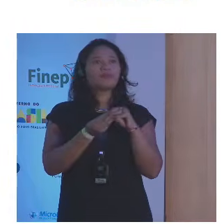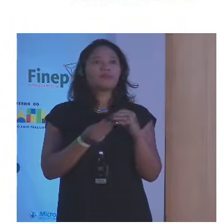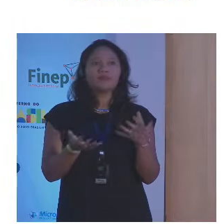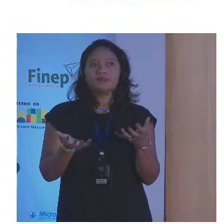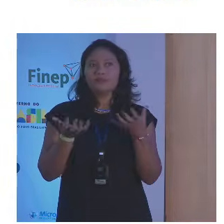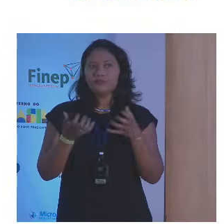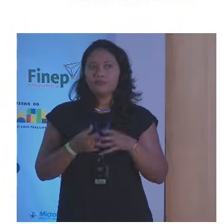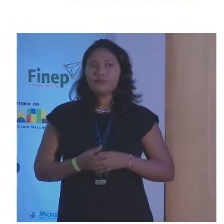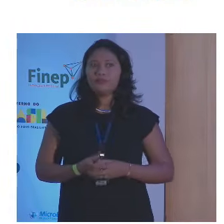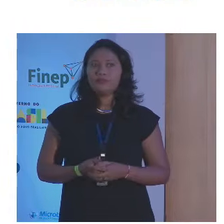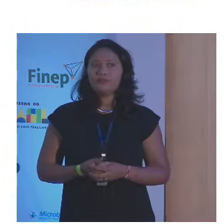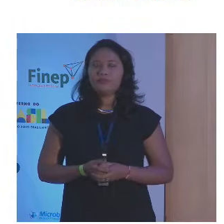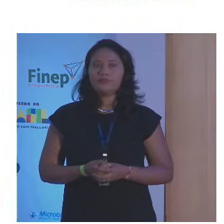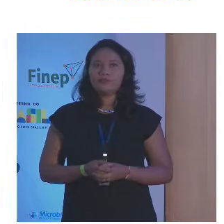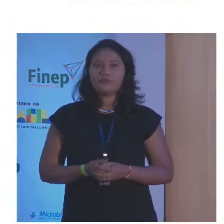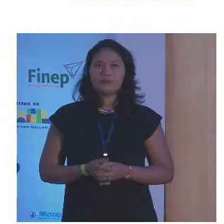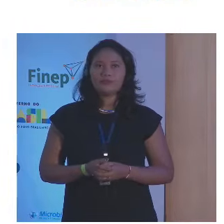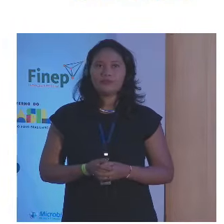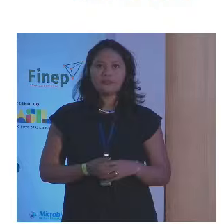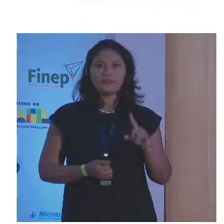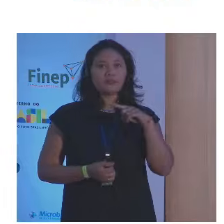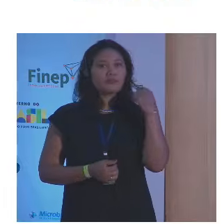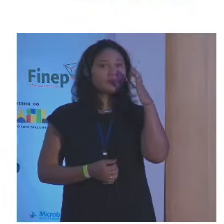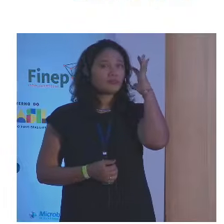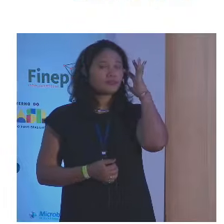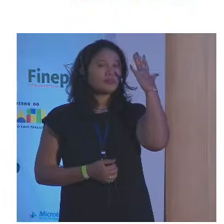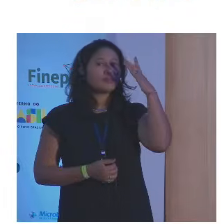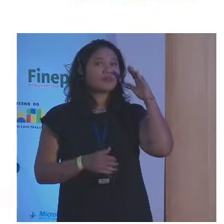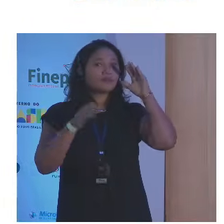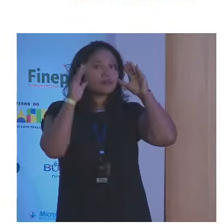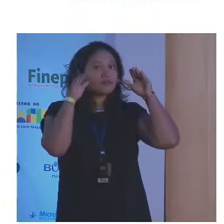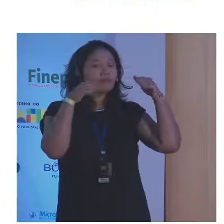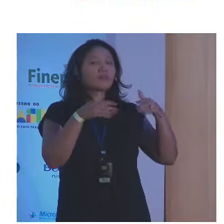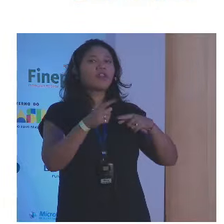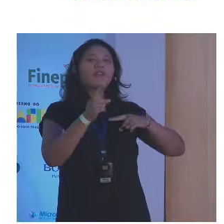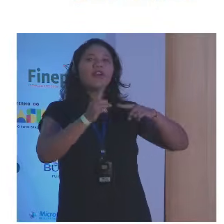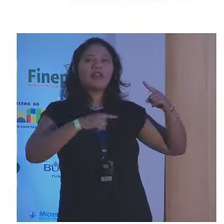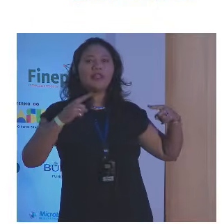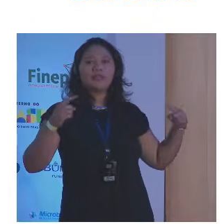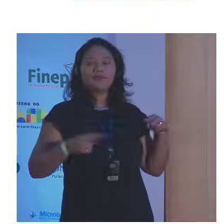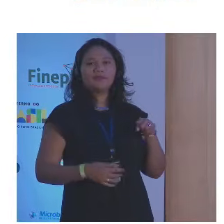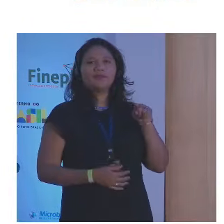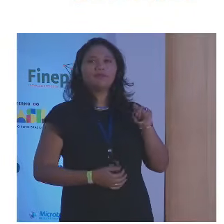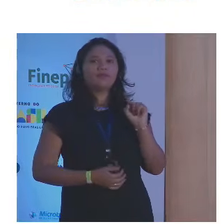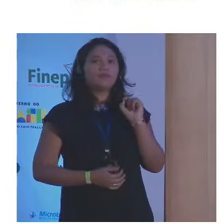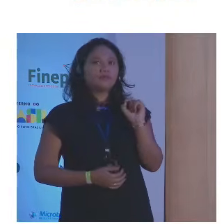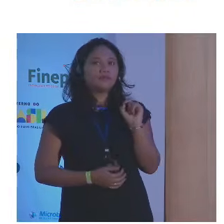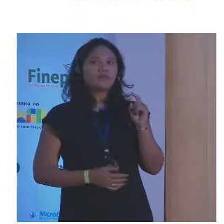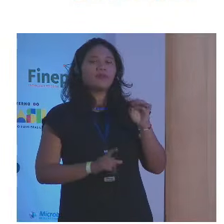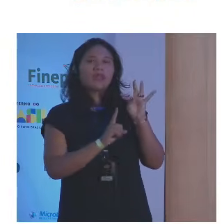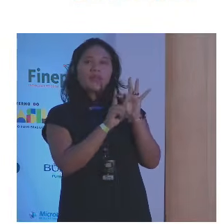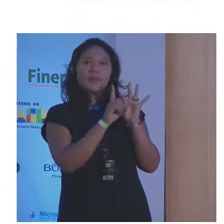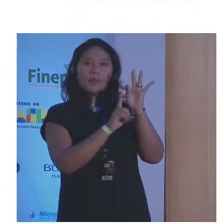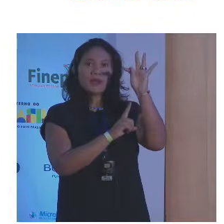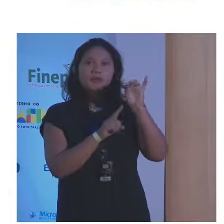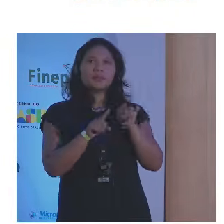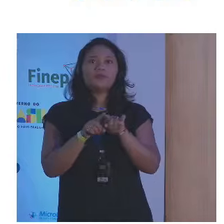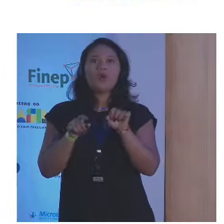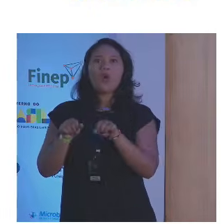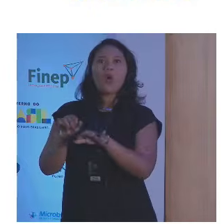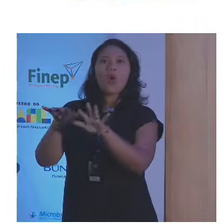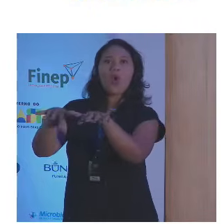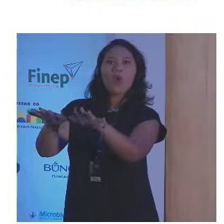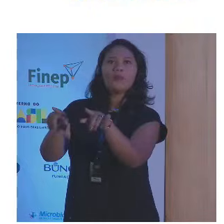and strong, which is that we will focus on these variables that are the temperature, the currents, the salinity, the sea